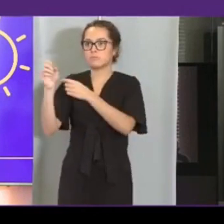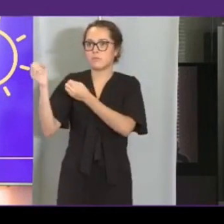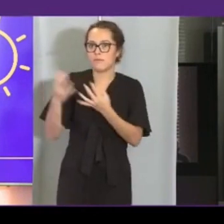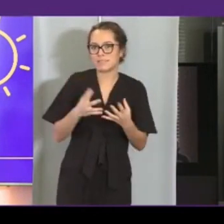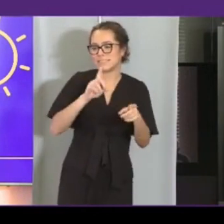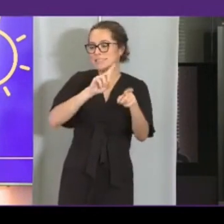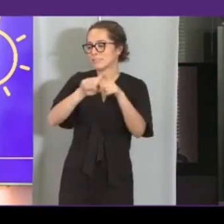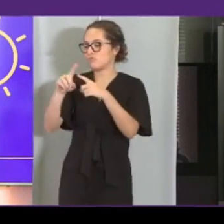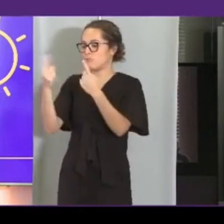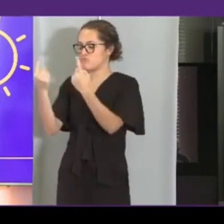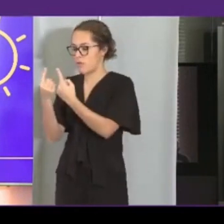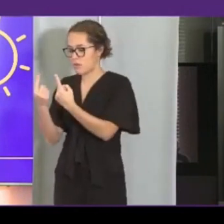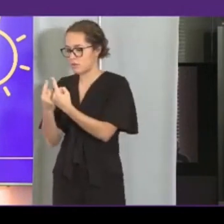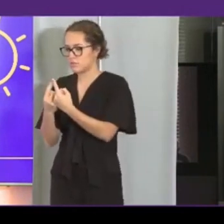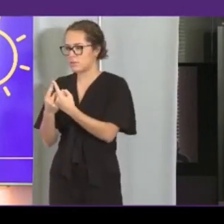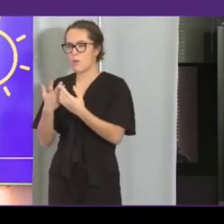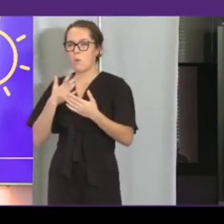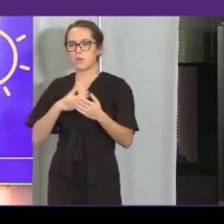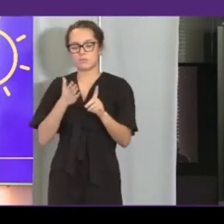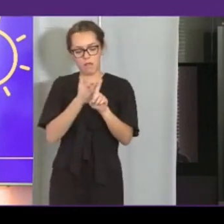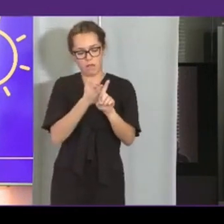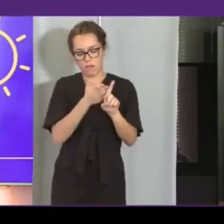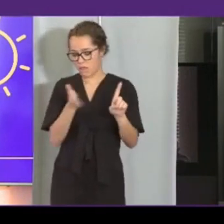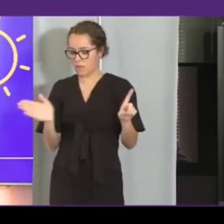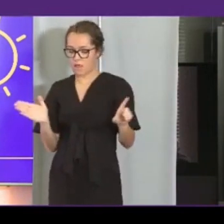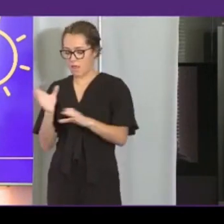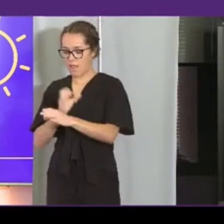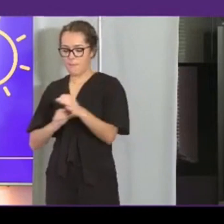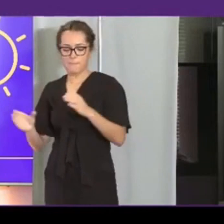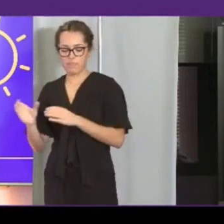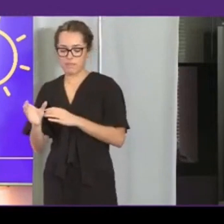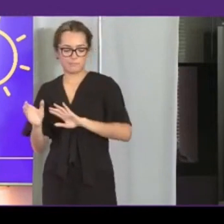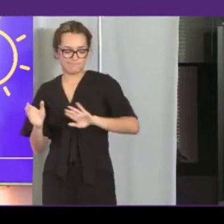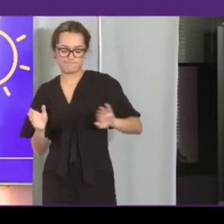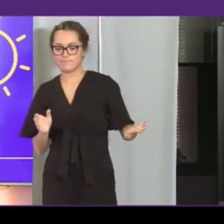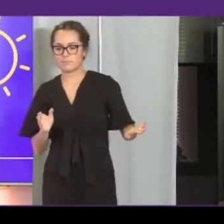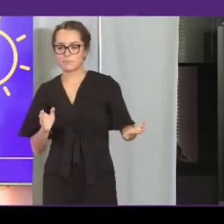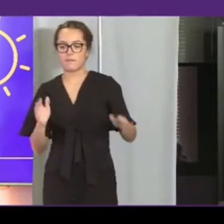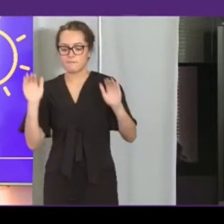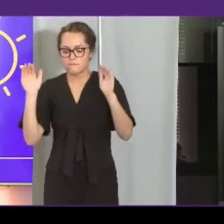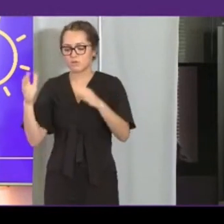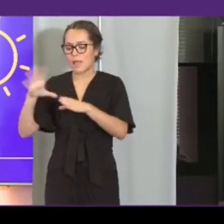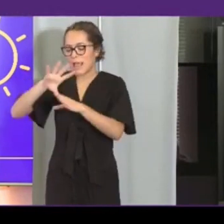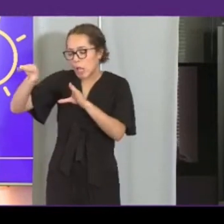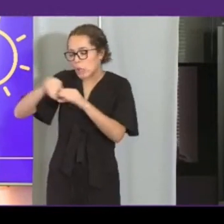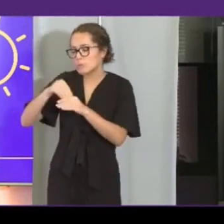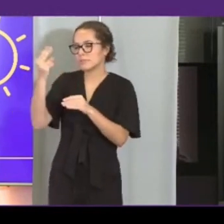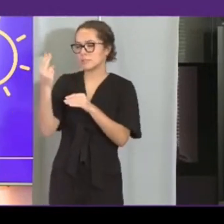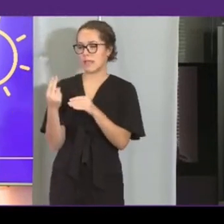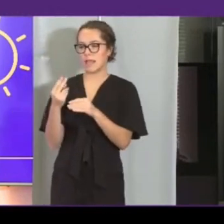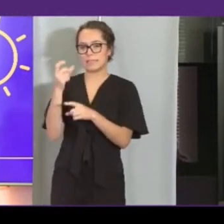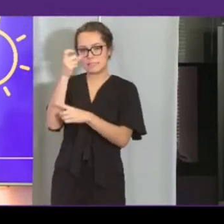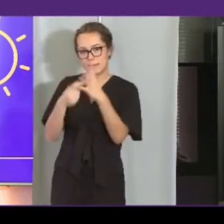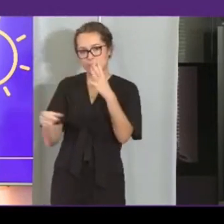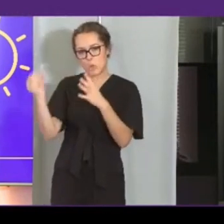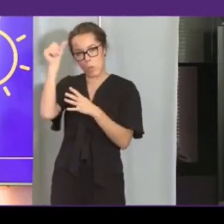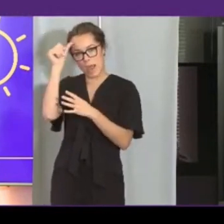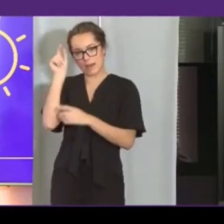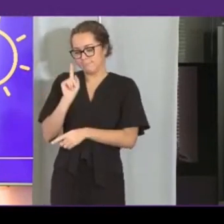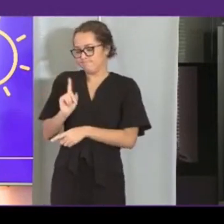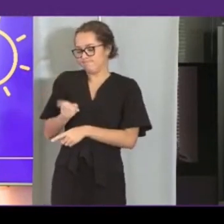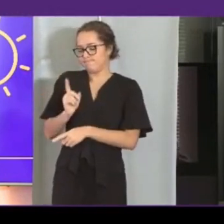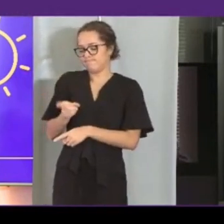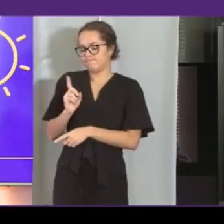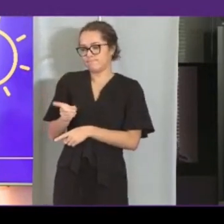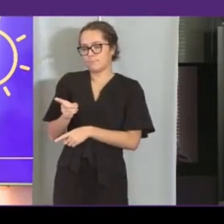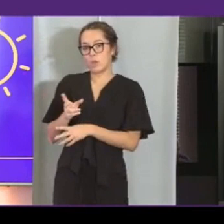we want to sort of move on away from empathy and more really about inclusive design and more disability awareness. And hopefully it